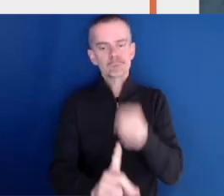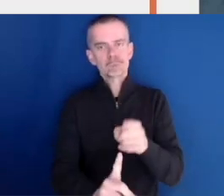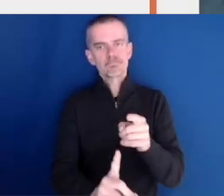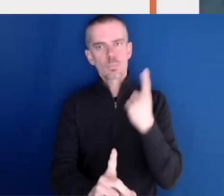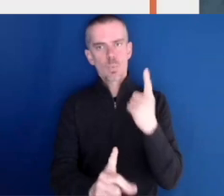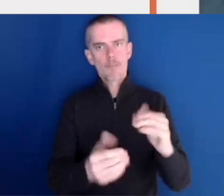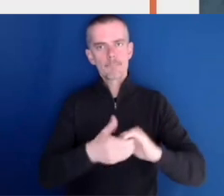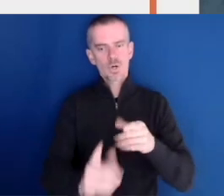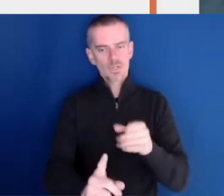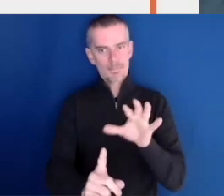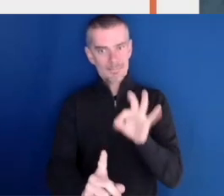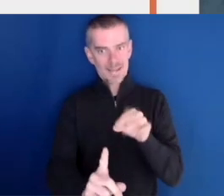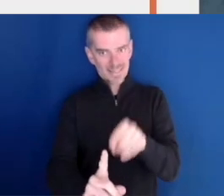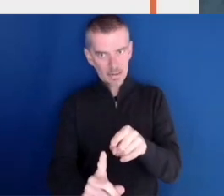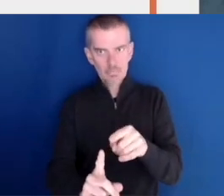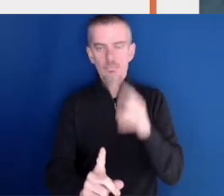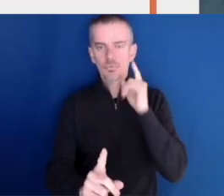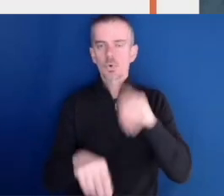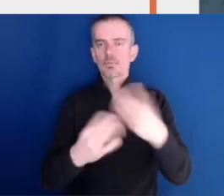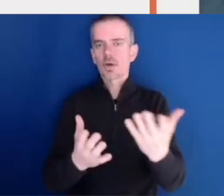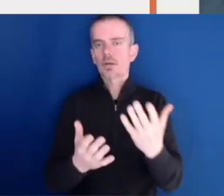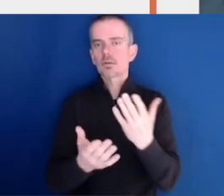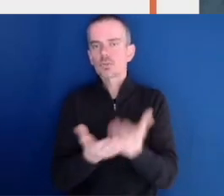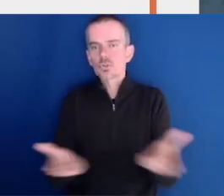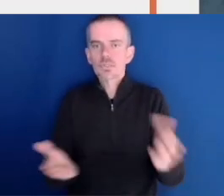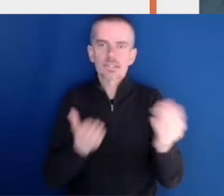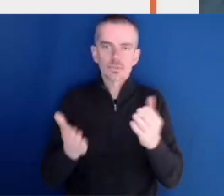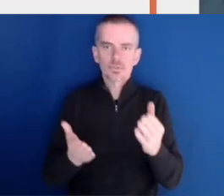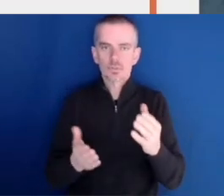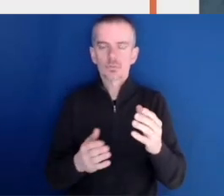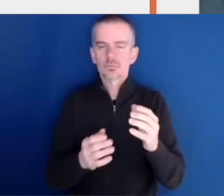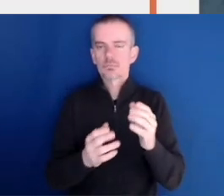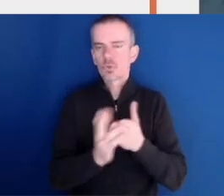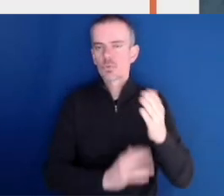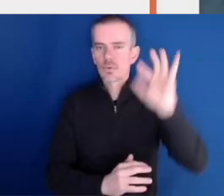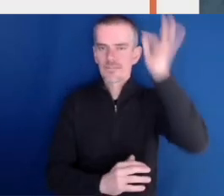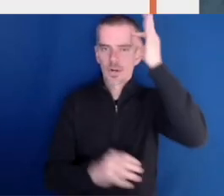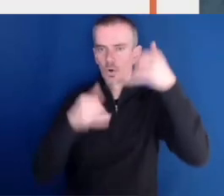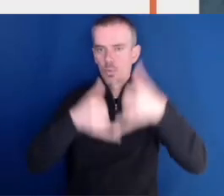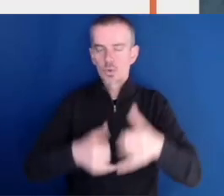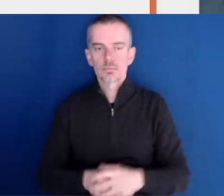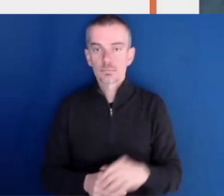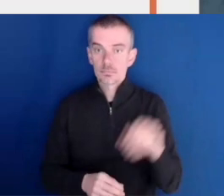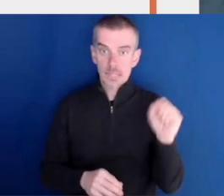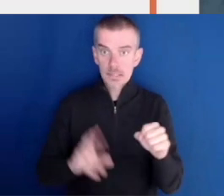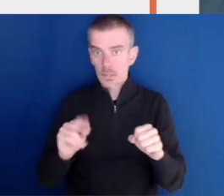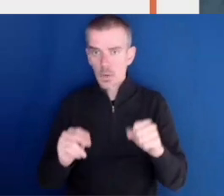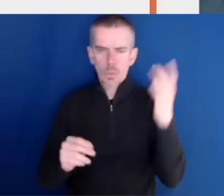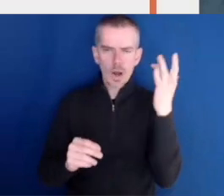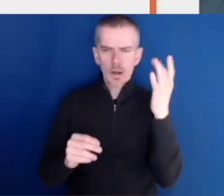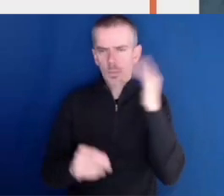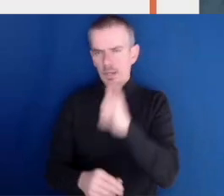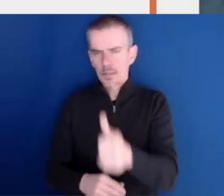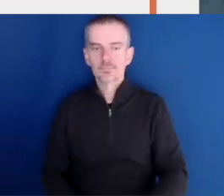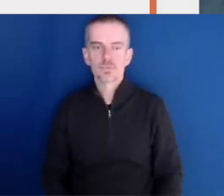deliver goods and services under a federal award? And then why or why not? So think about it for